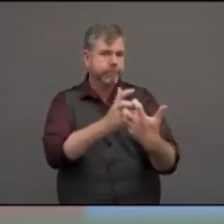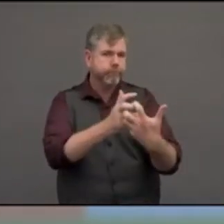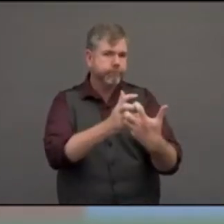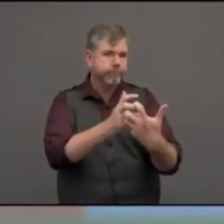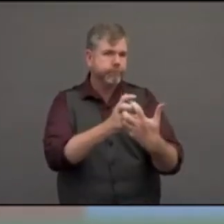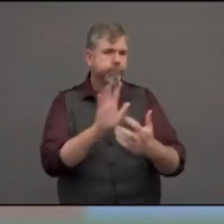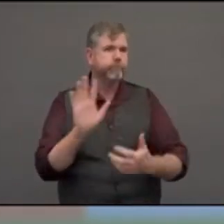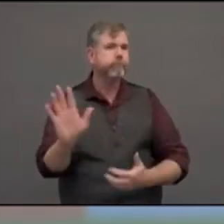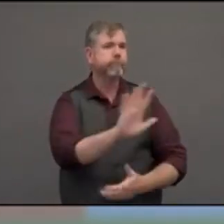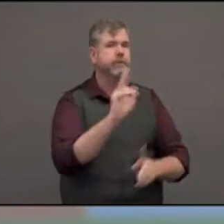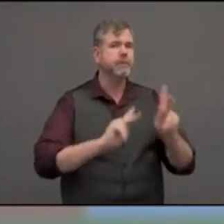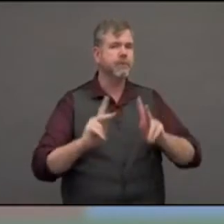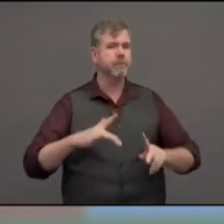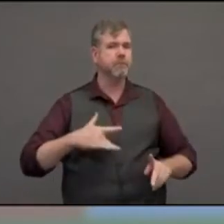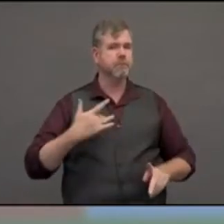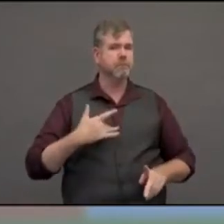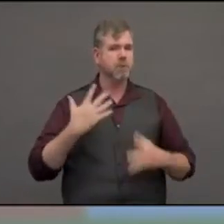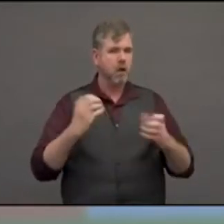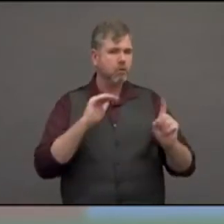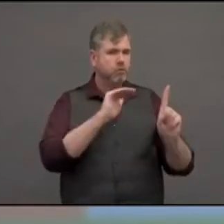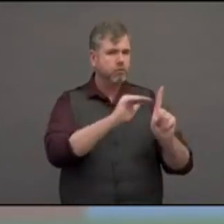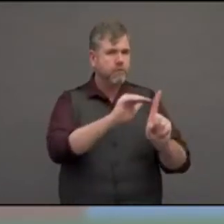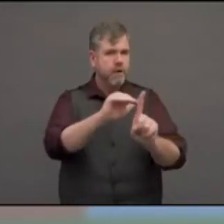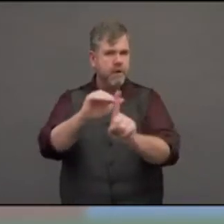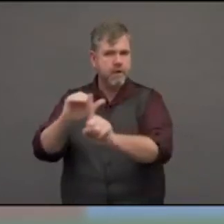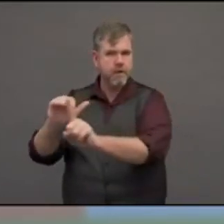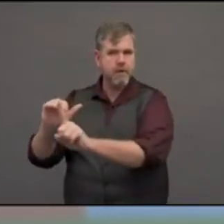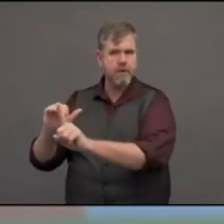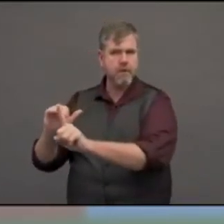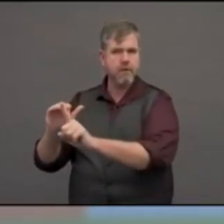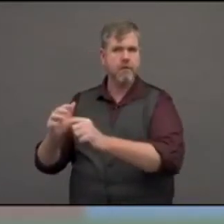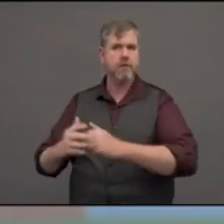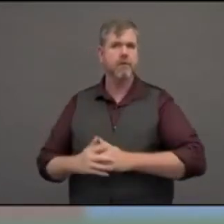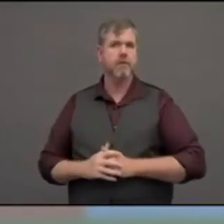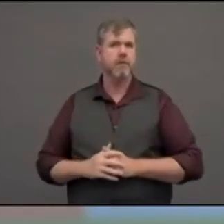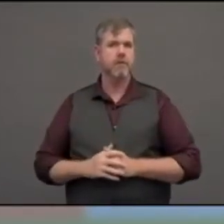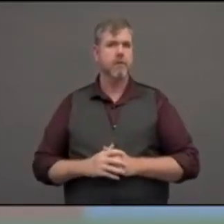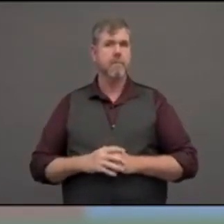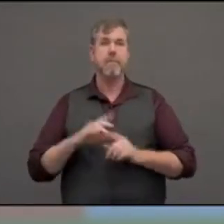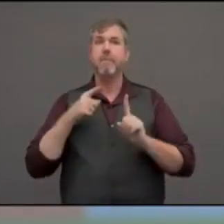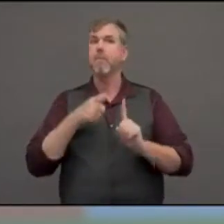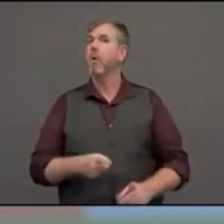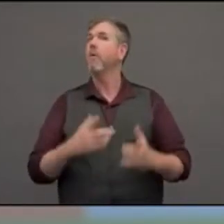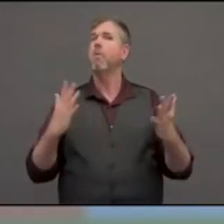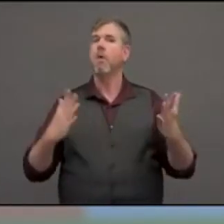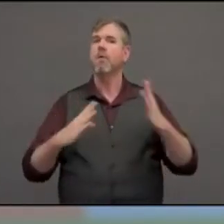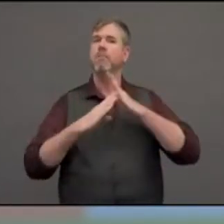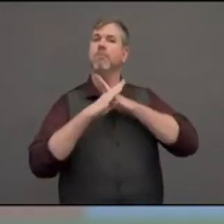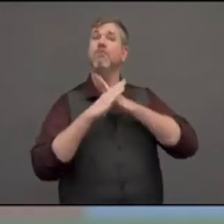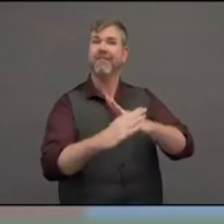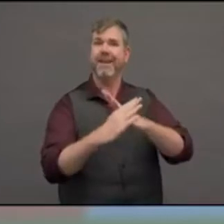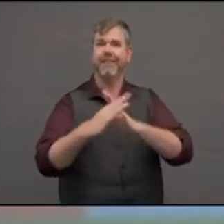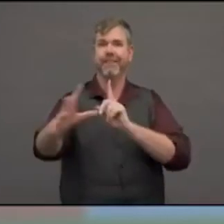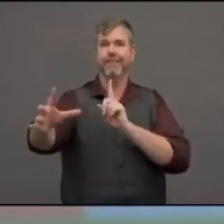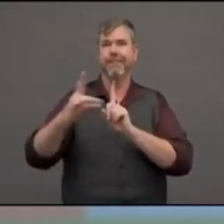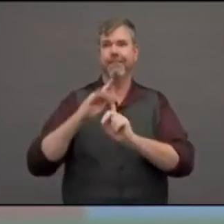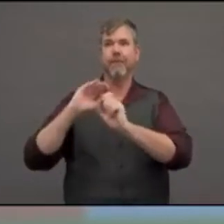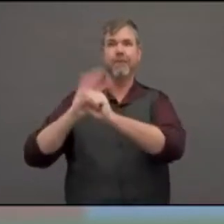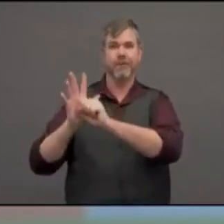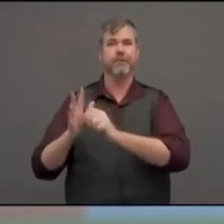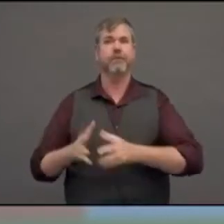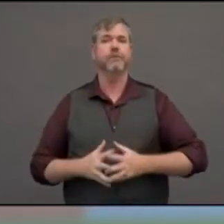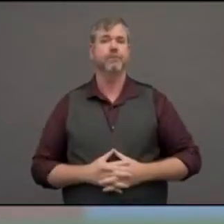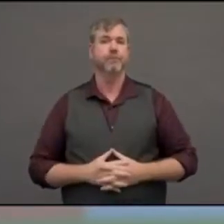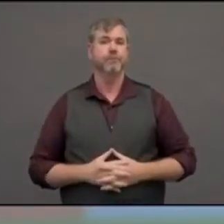beginning, this is all about prevention. And that hasn't changed. What has changed is how much we've learned about the